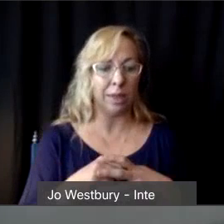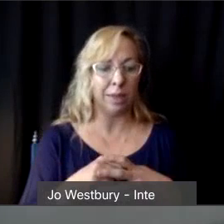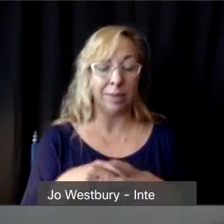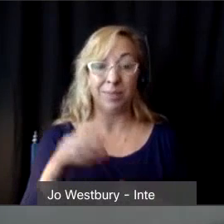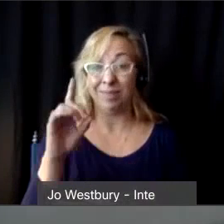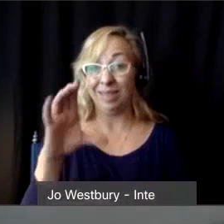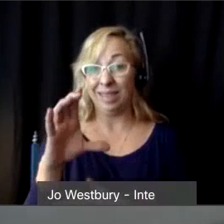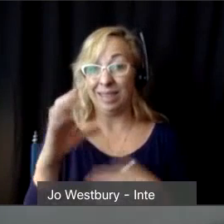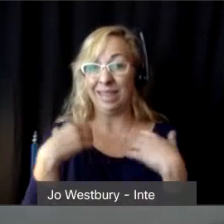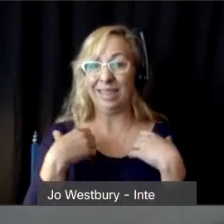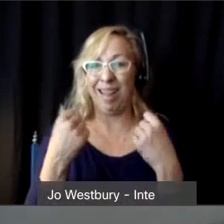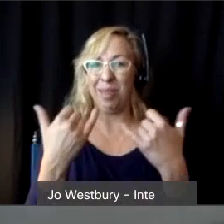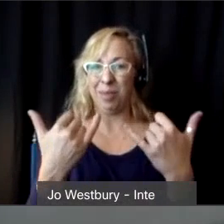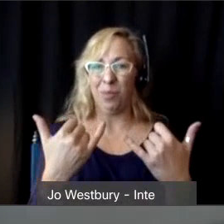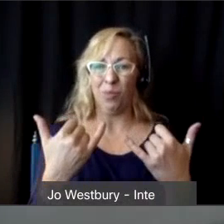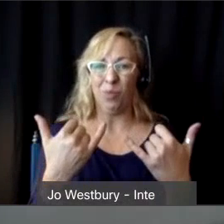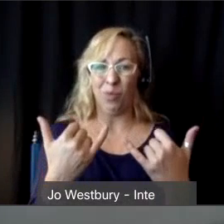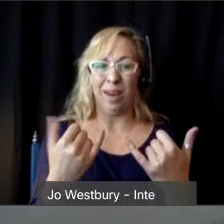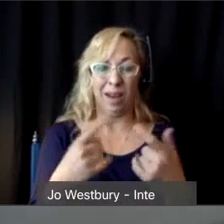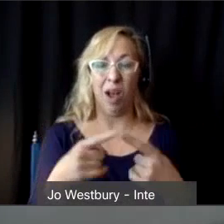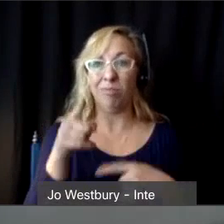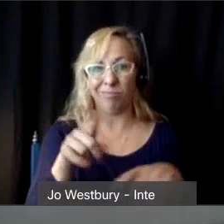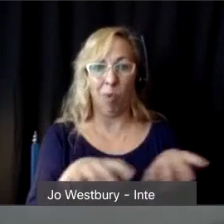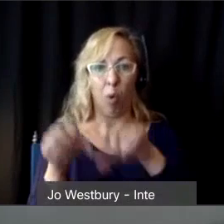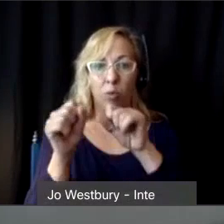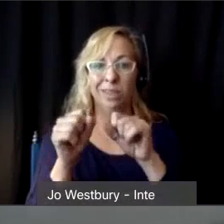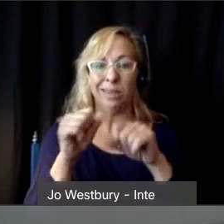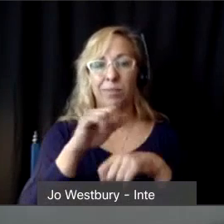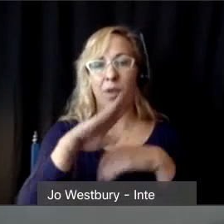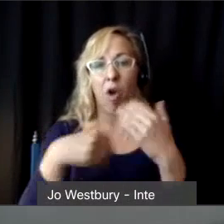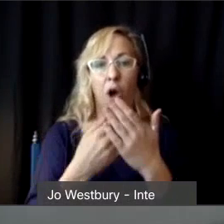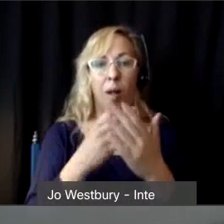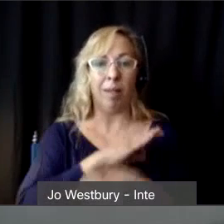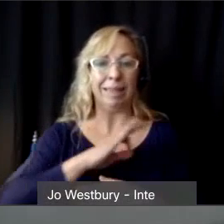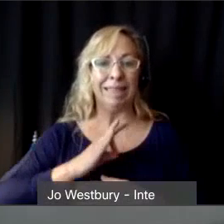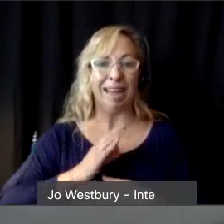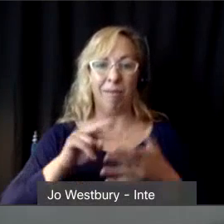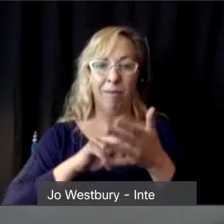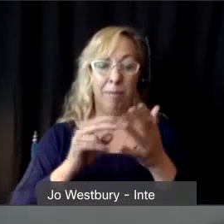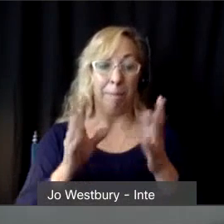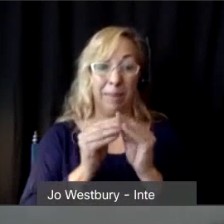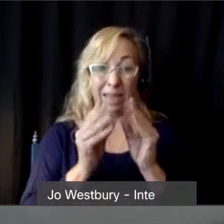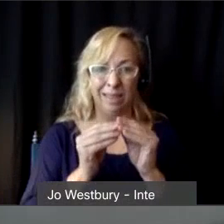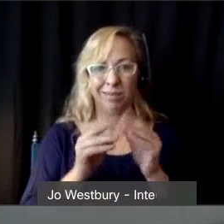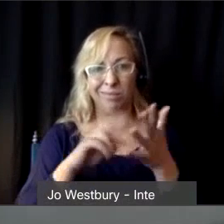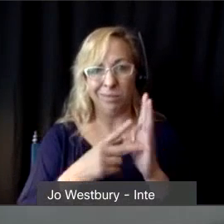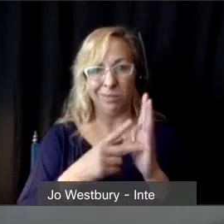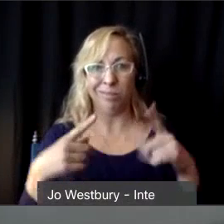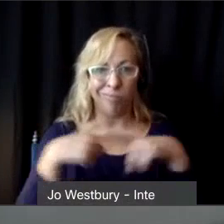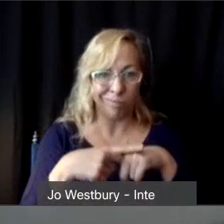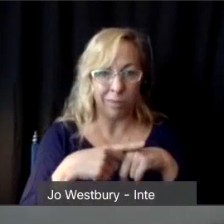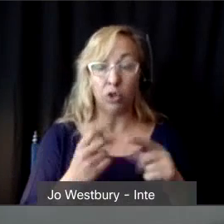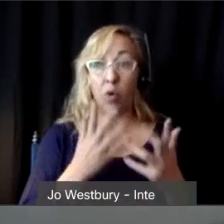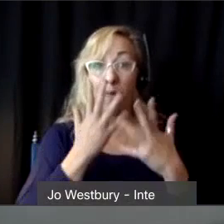DC Health is having an all-staff meeting today, which conflicts with this. And so, unfortunately, none of the staff